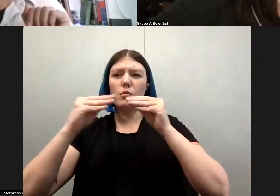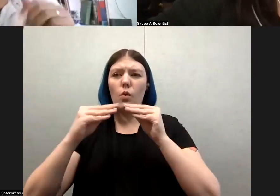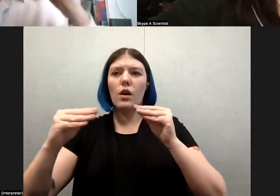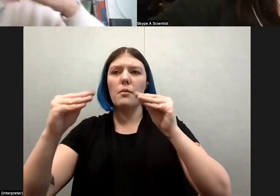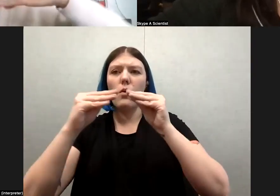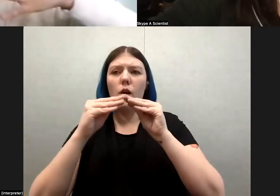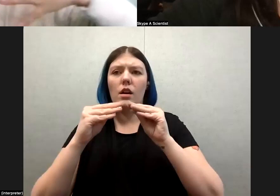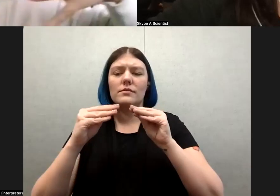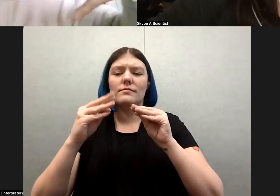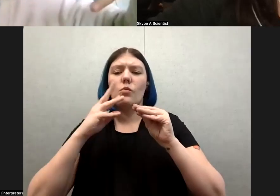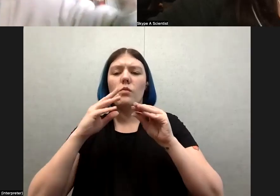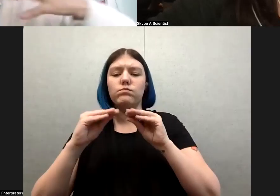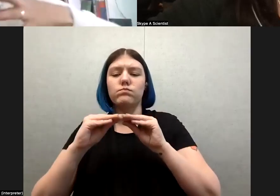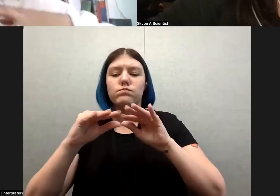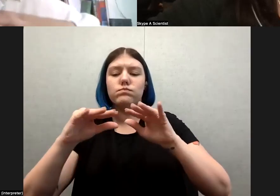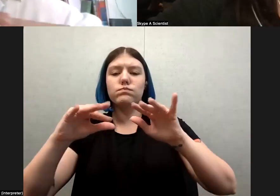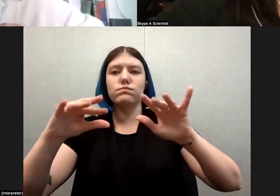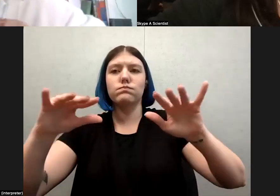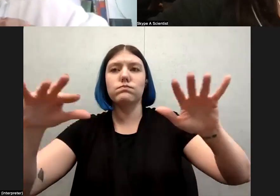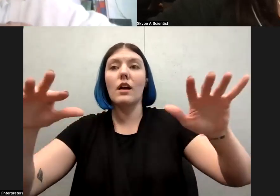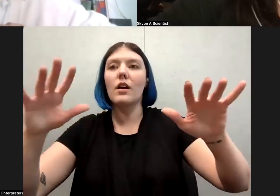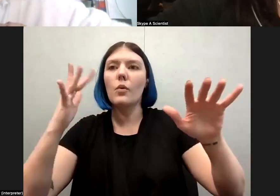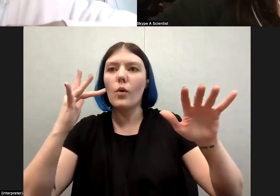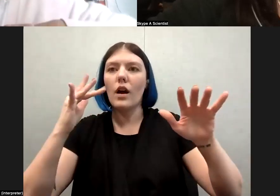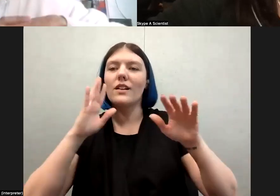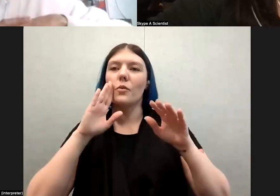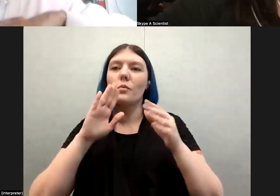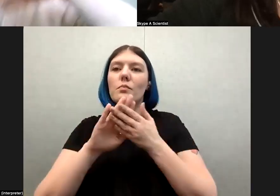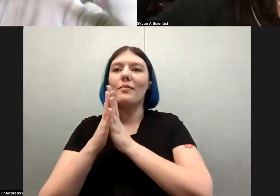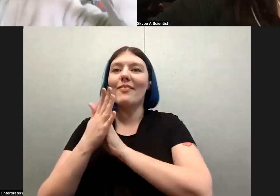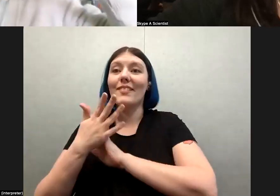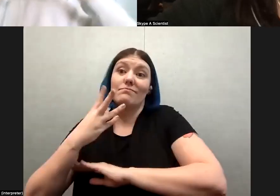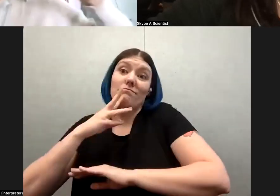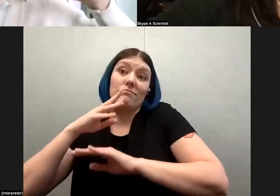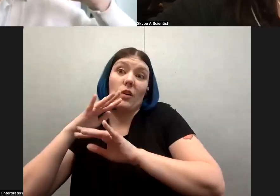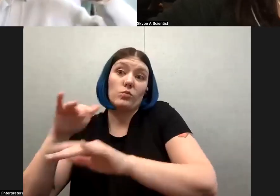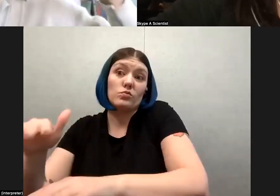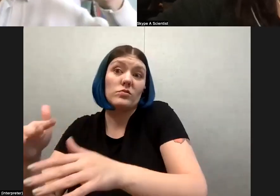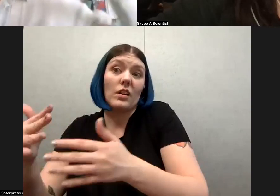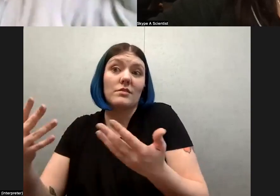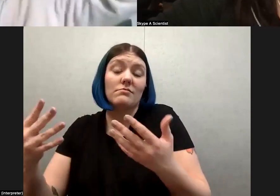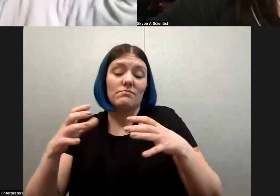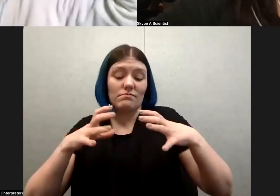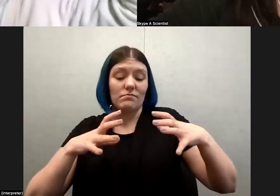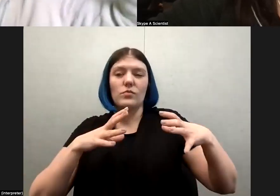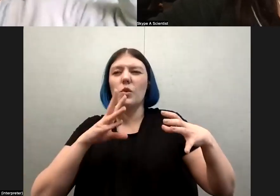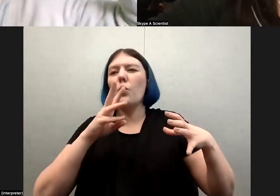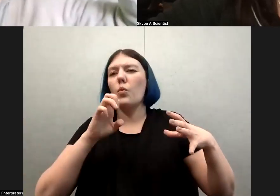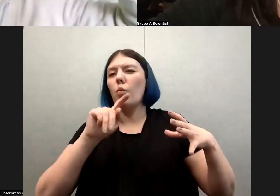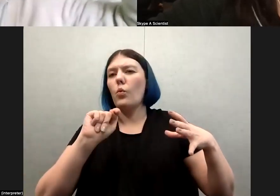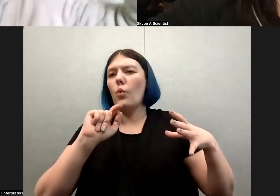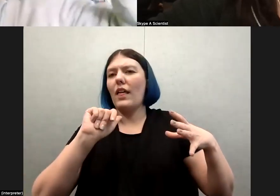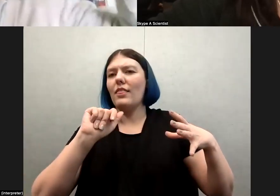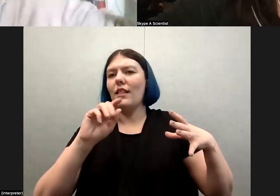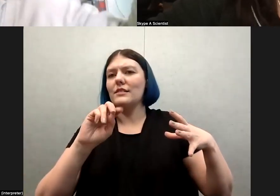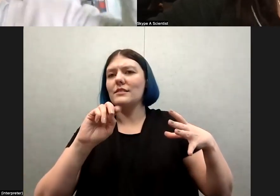looked out, and that's because they do fade. The Everglades is a body of water. It's a wetland that starts kind of in the middle of